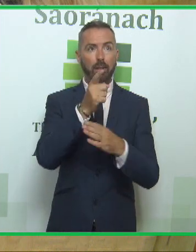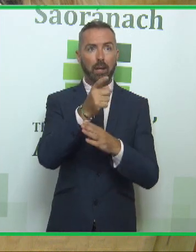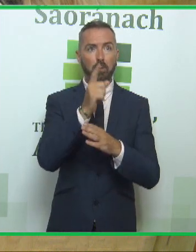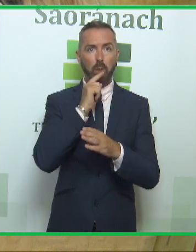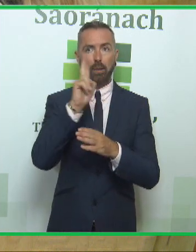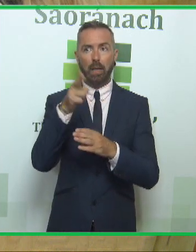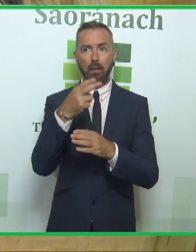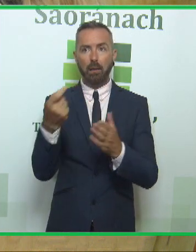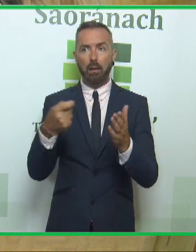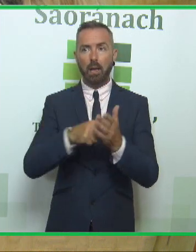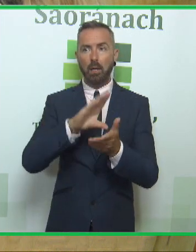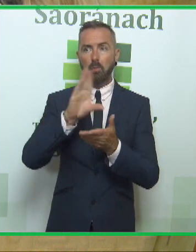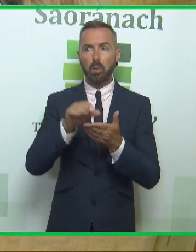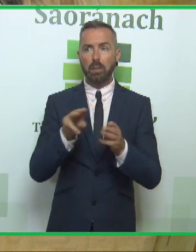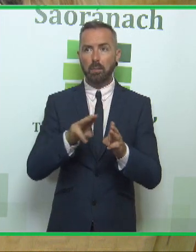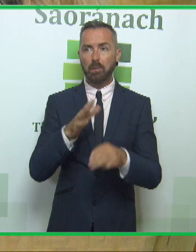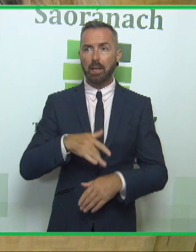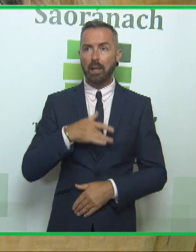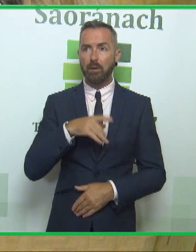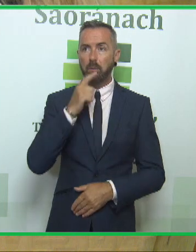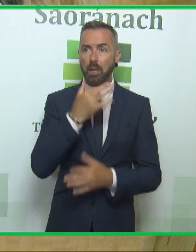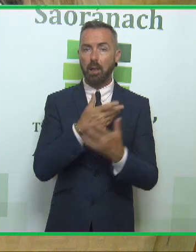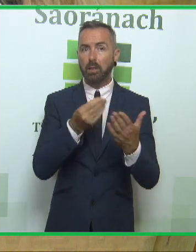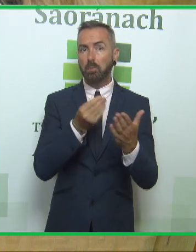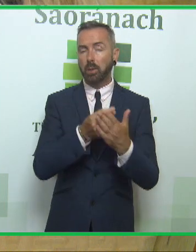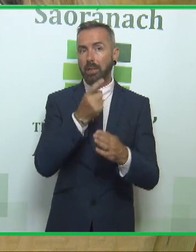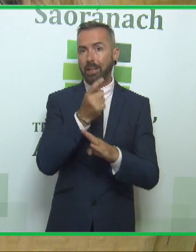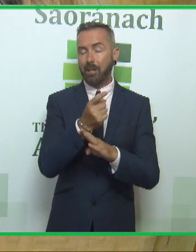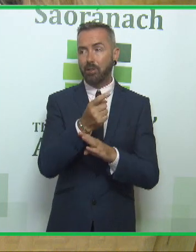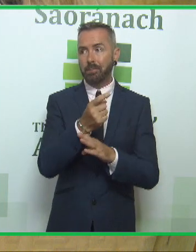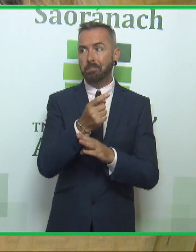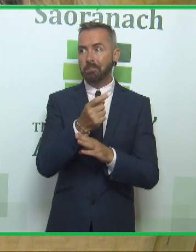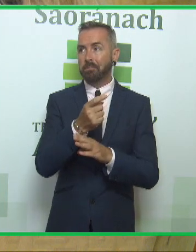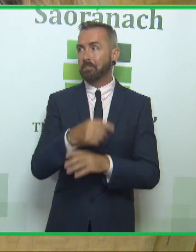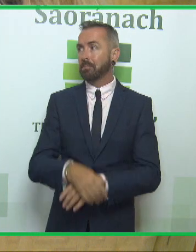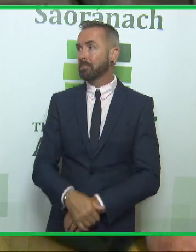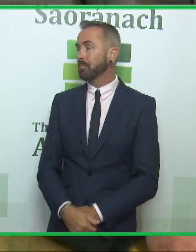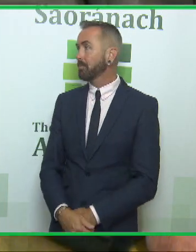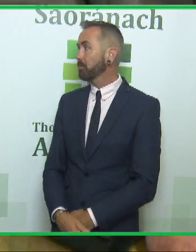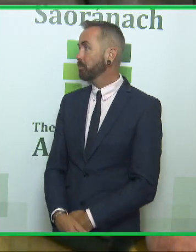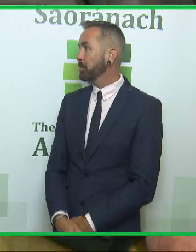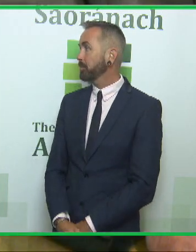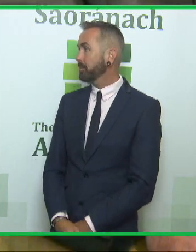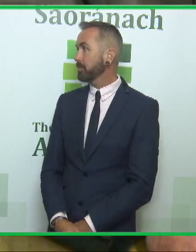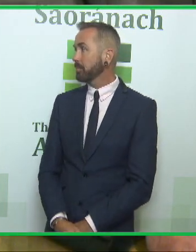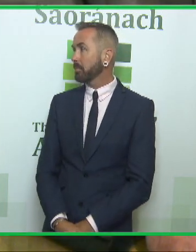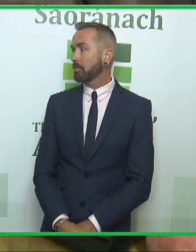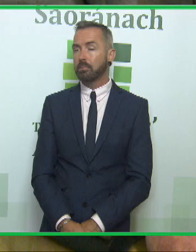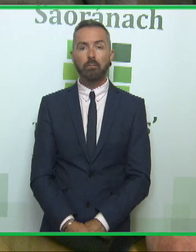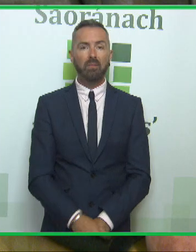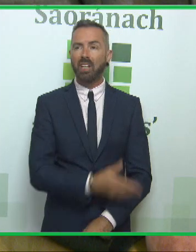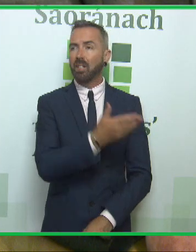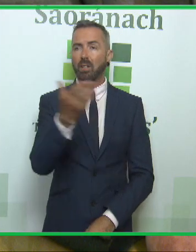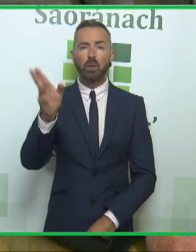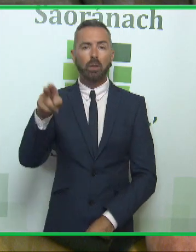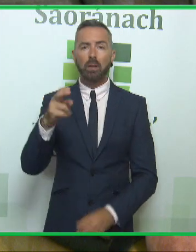you? But there's a lot of money, it seems. Well, we could all say, can't we, that the being